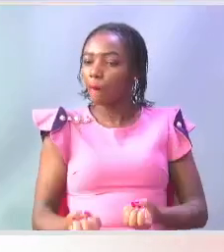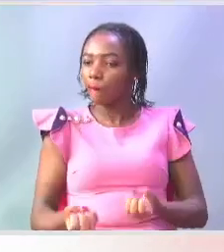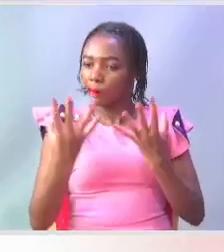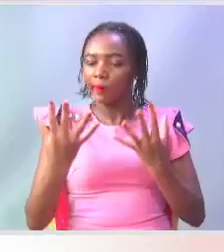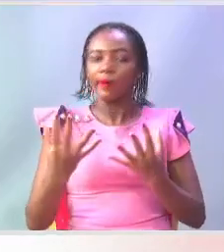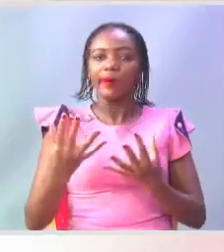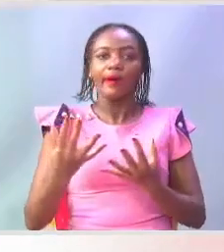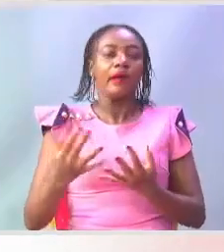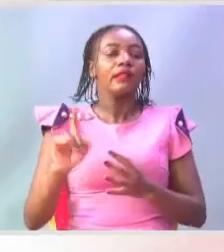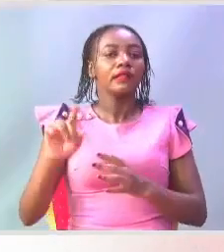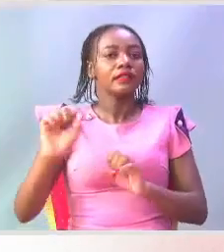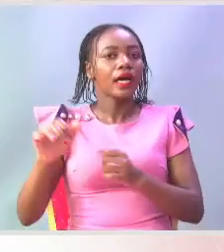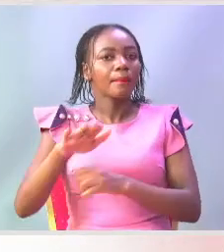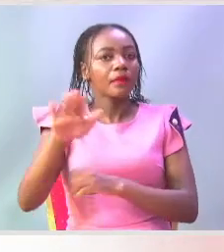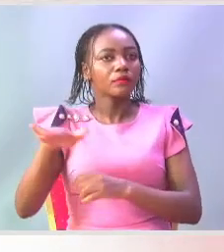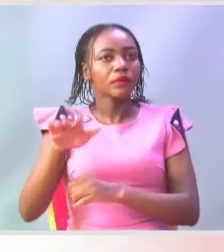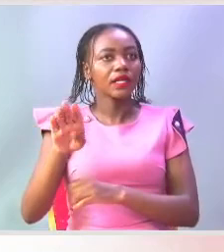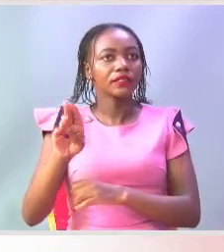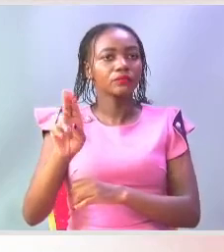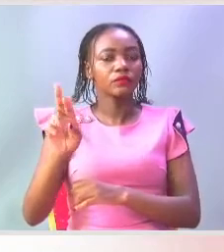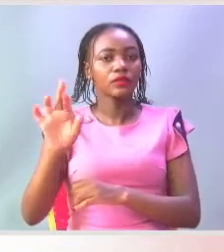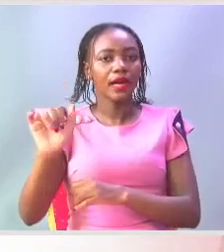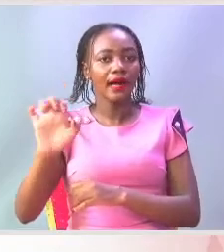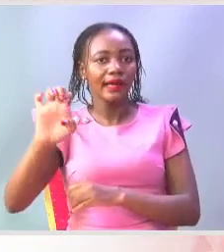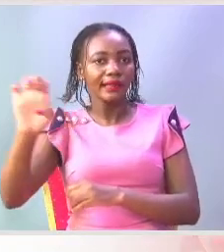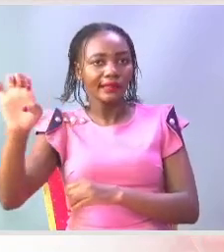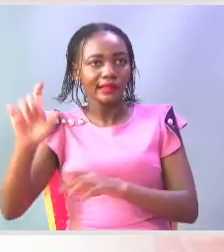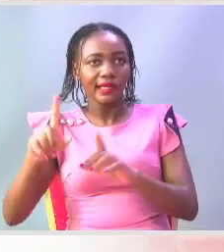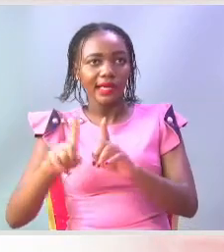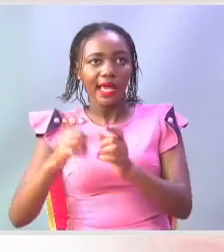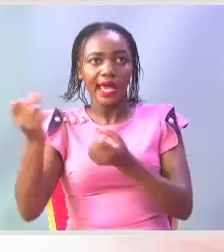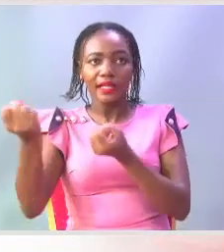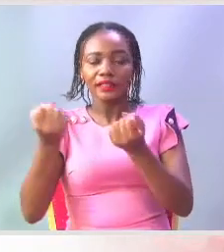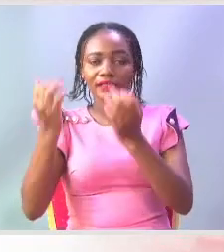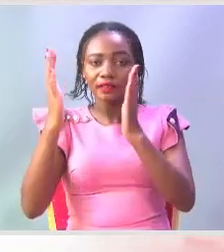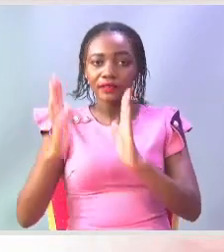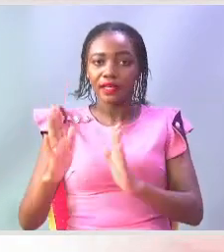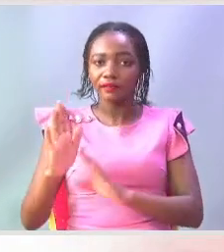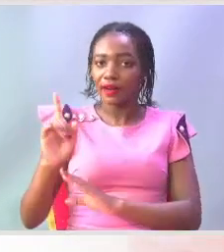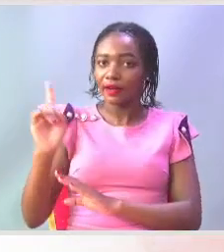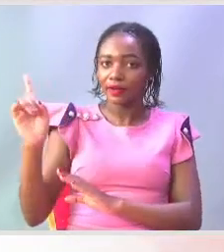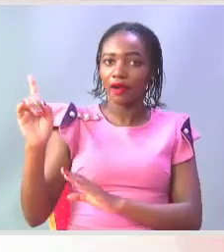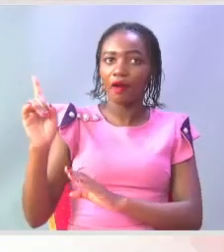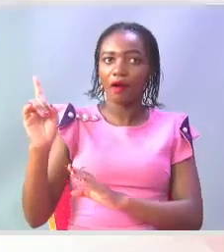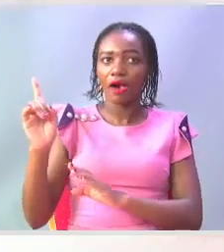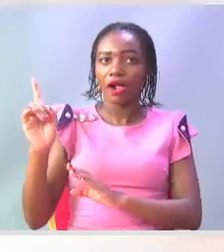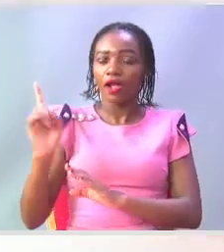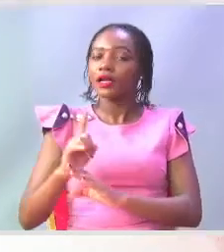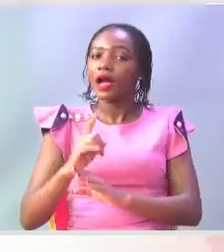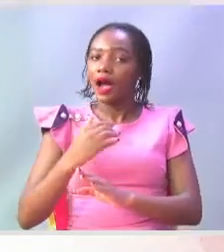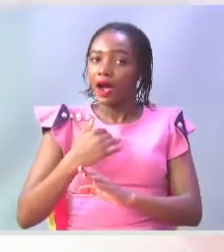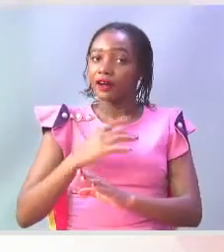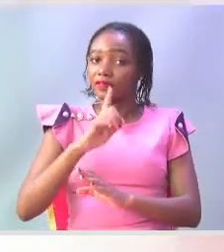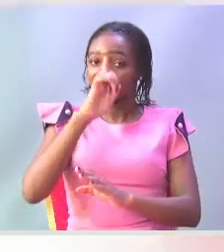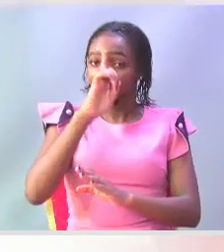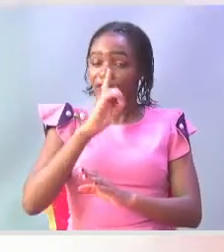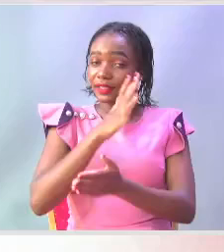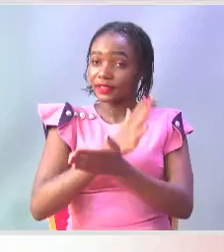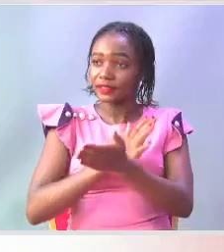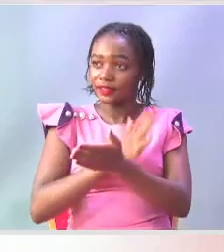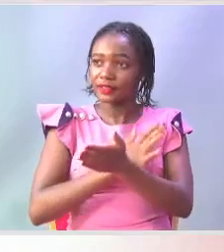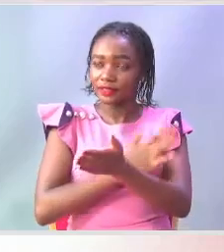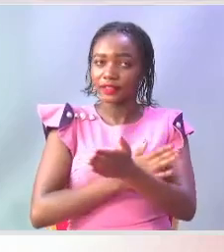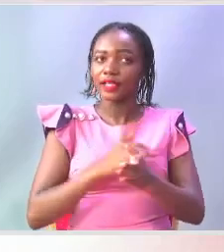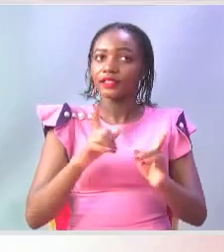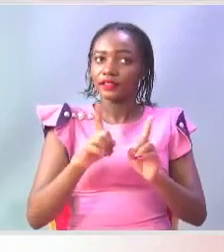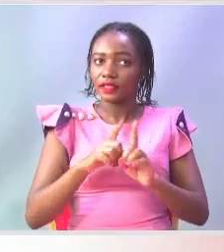incident happened in Bura East and Galmagala areas. The driver of the vehicle sustained serious injuries and is